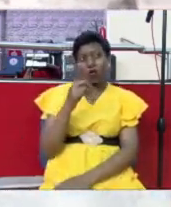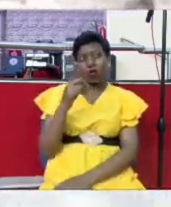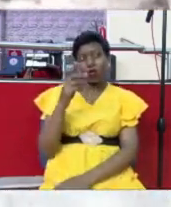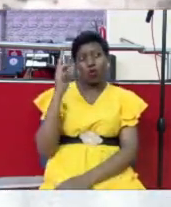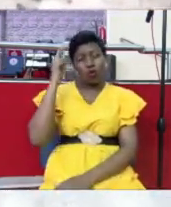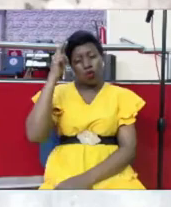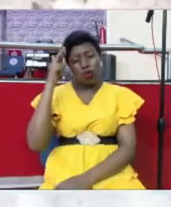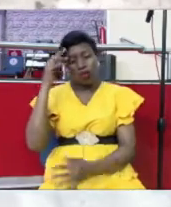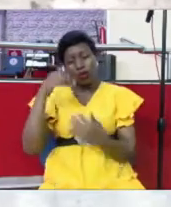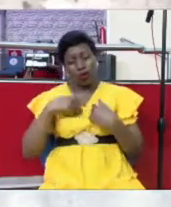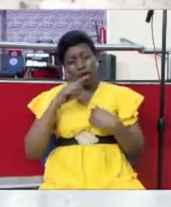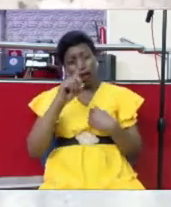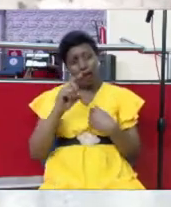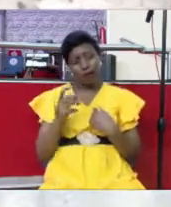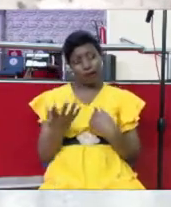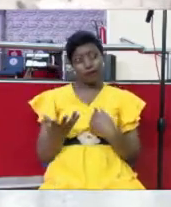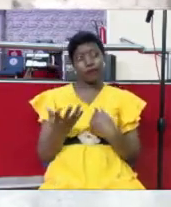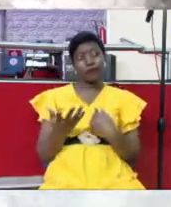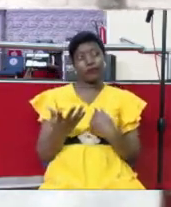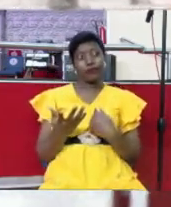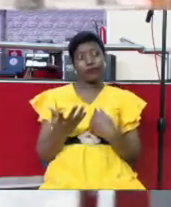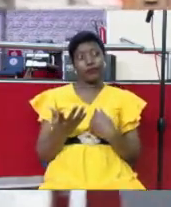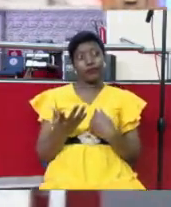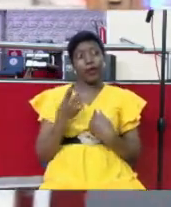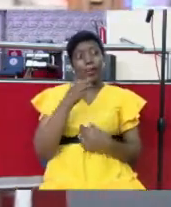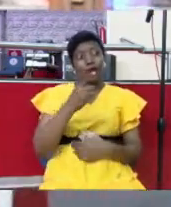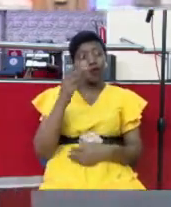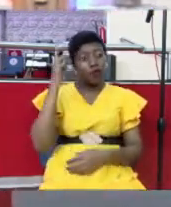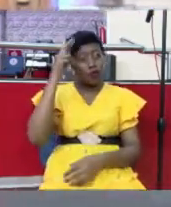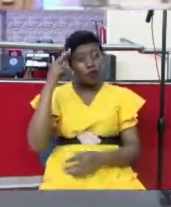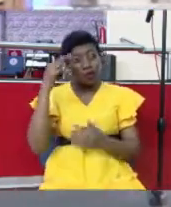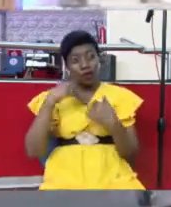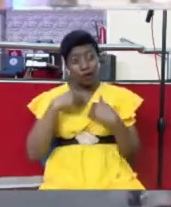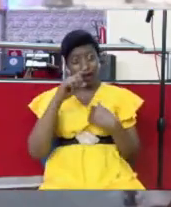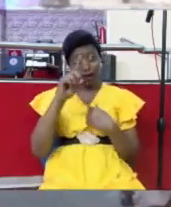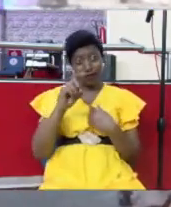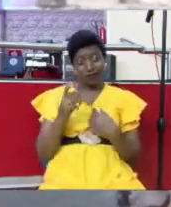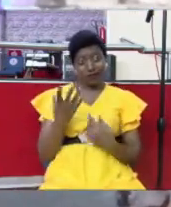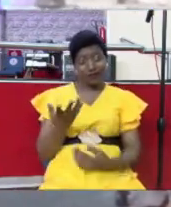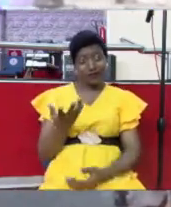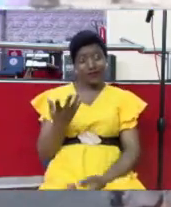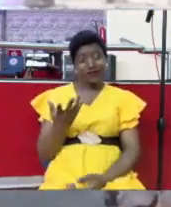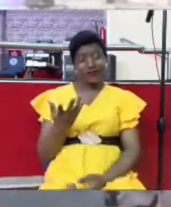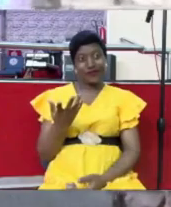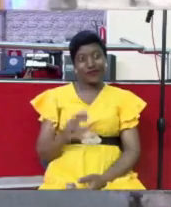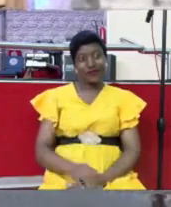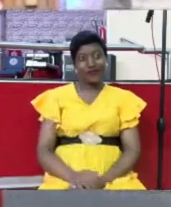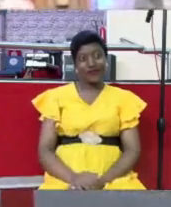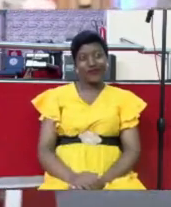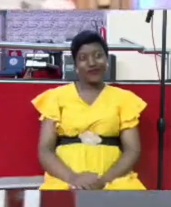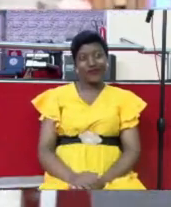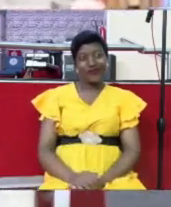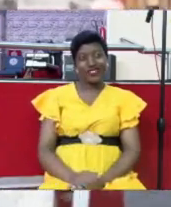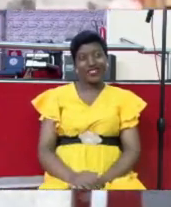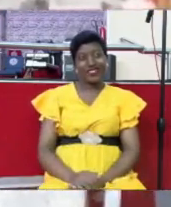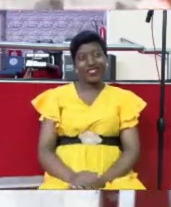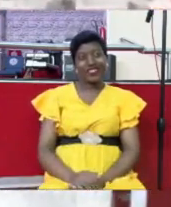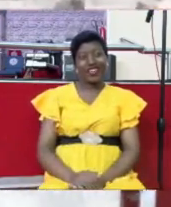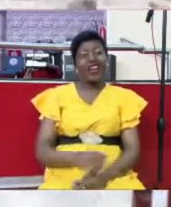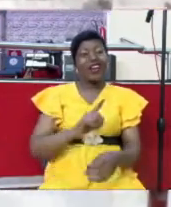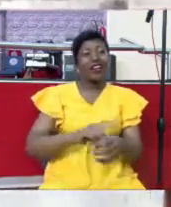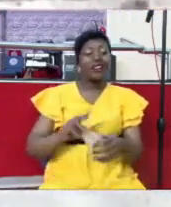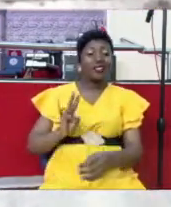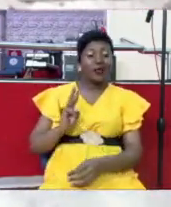the other one, do you have a cause? When we are telling you that we